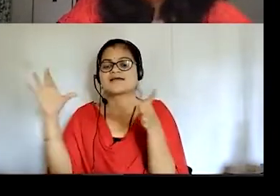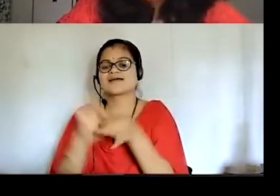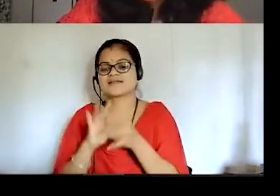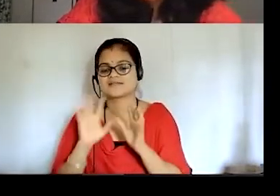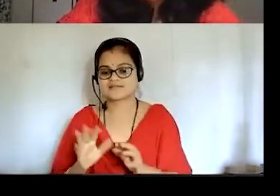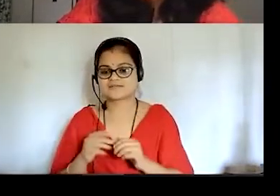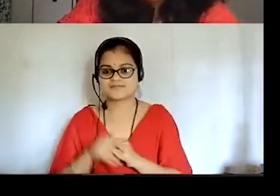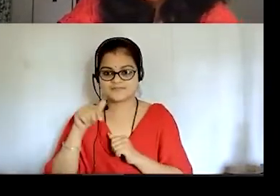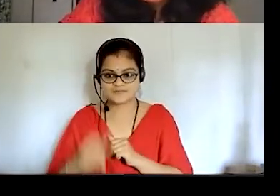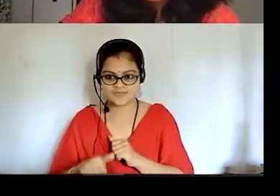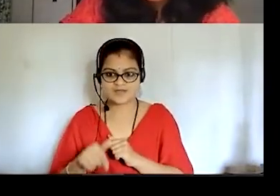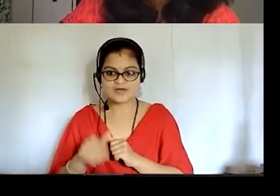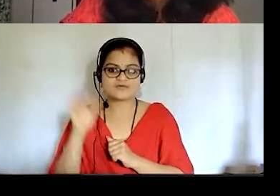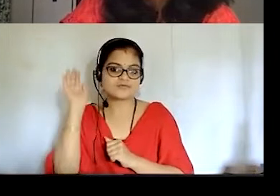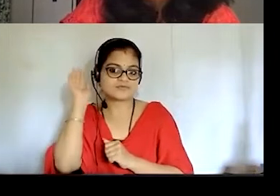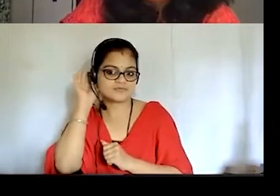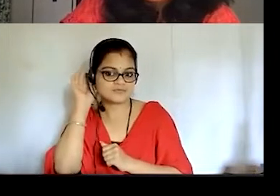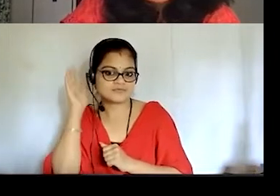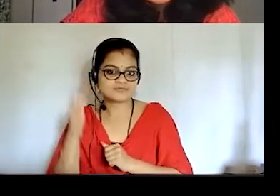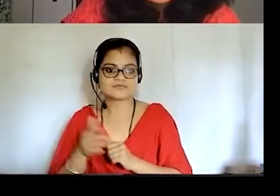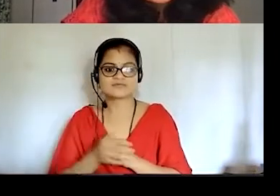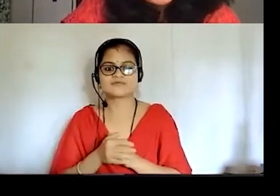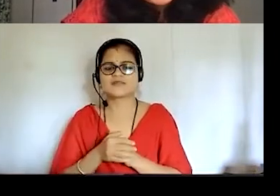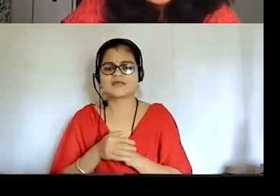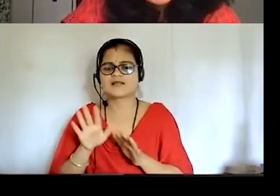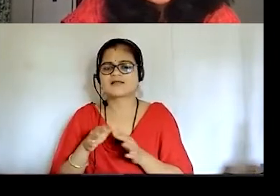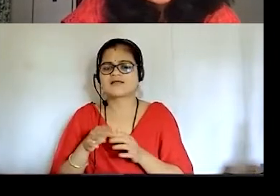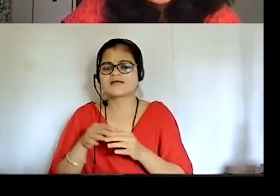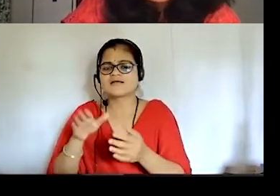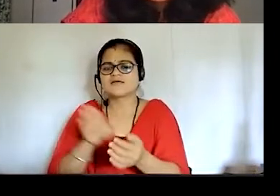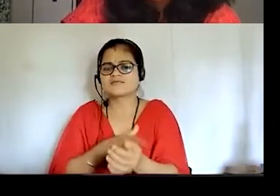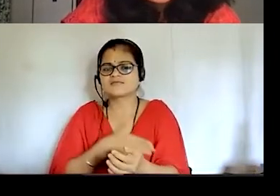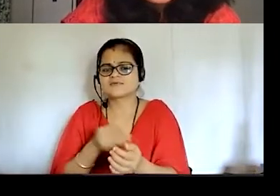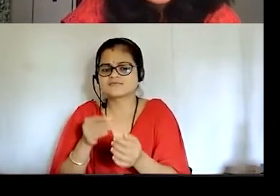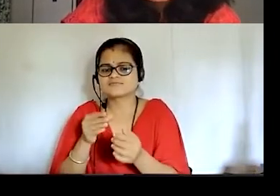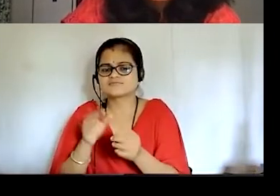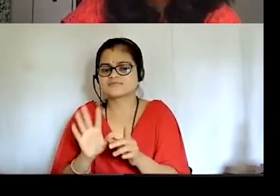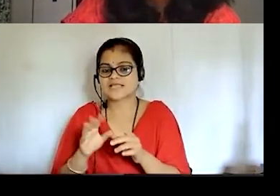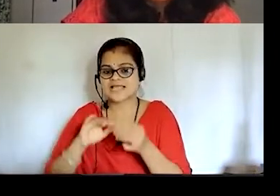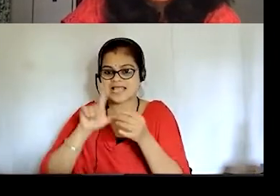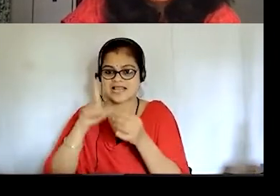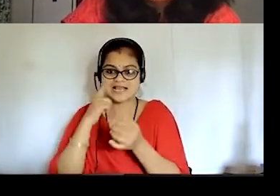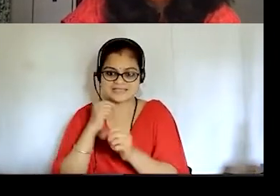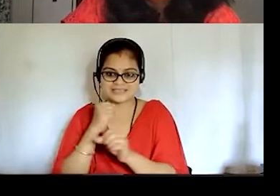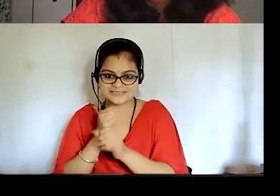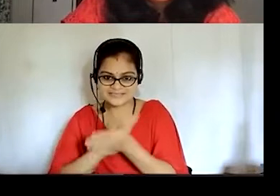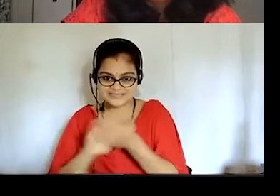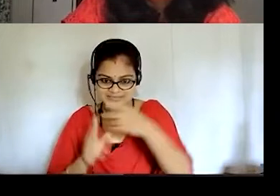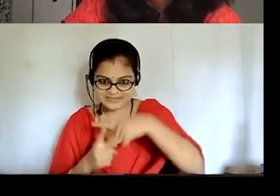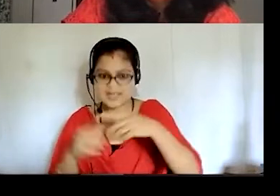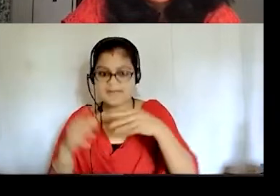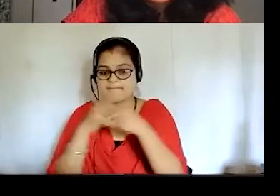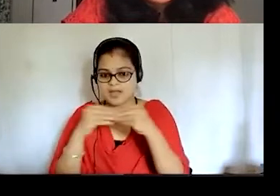Let's hear and view a delightful musical demonstration by the children of the Bengaluru Children's